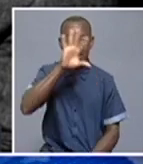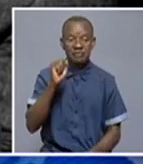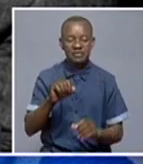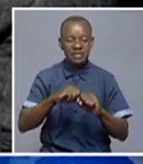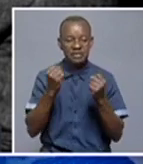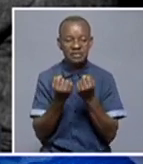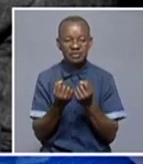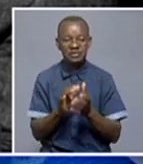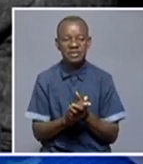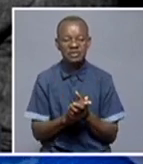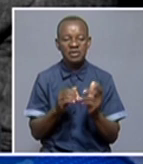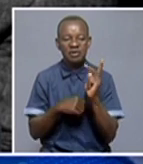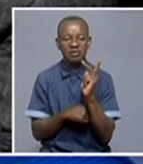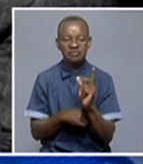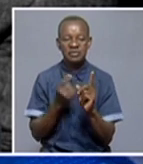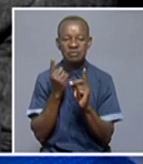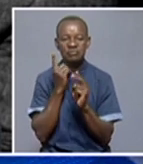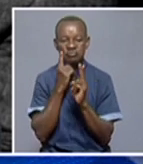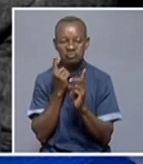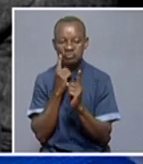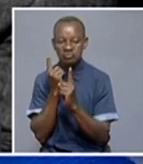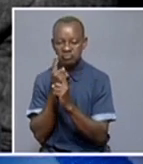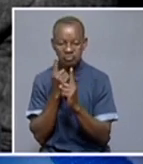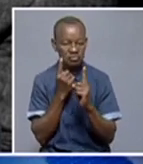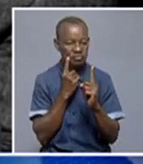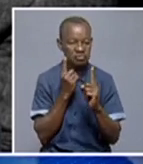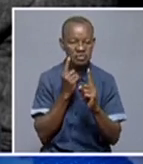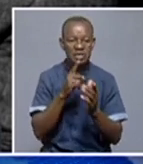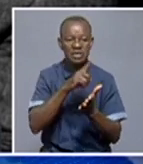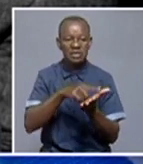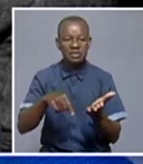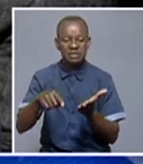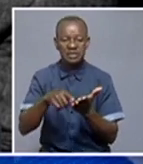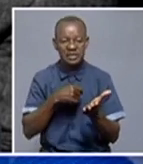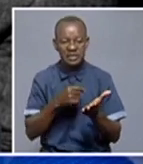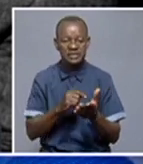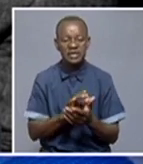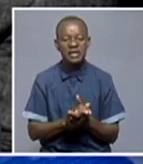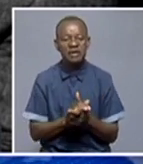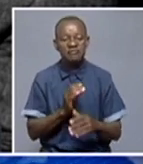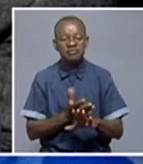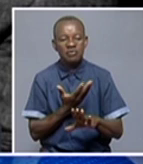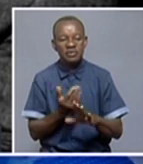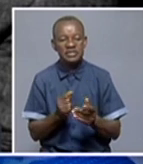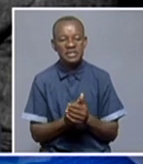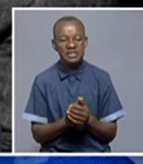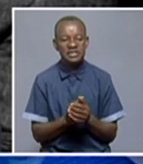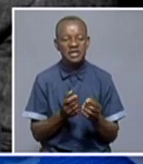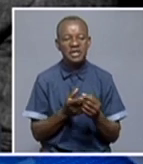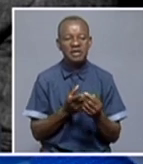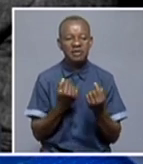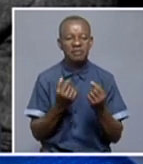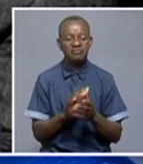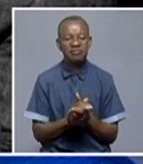of Madagascar, Harry, I will not try to pronounce his last name right now, but you remember the president with a very long surname. Mm-hmm. So